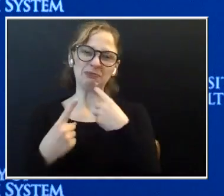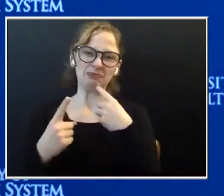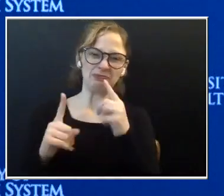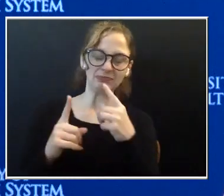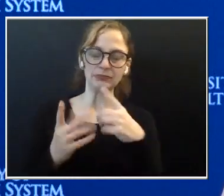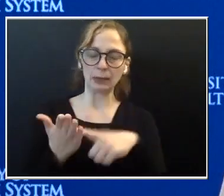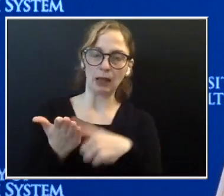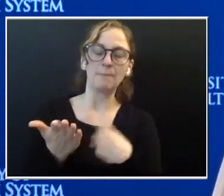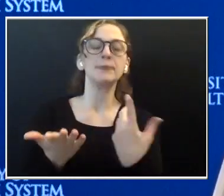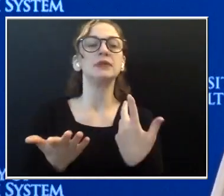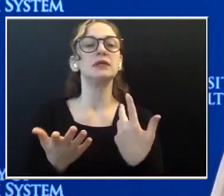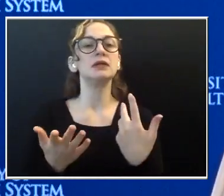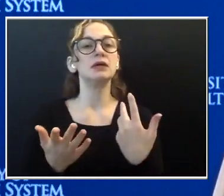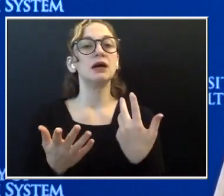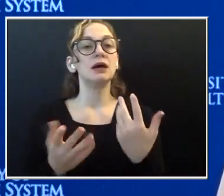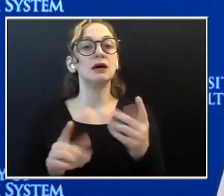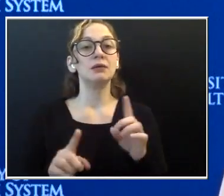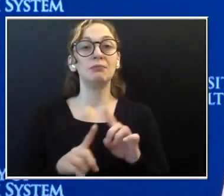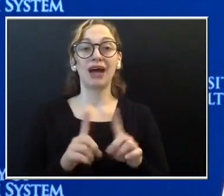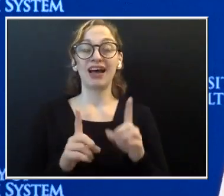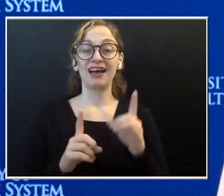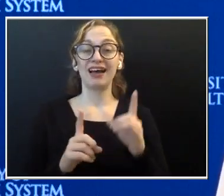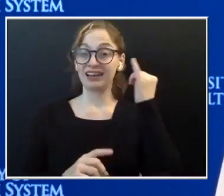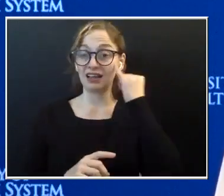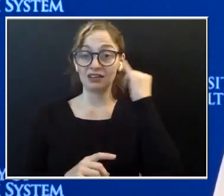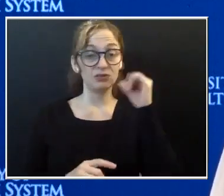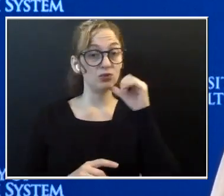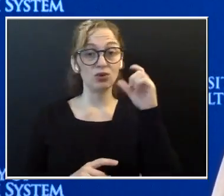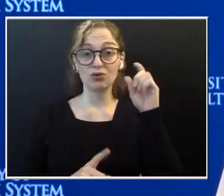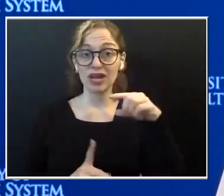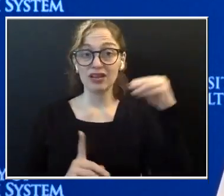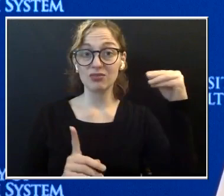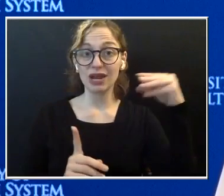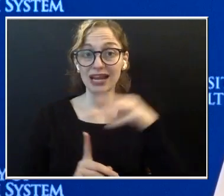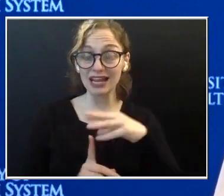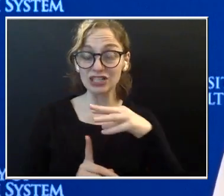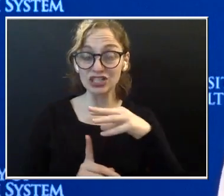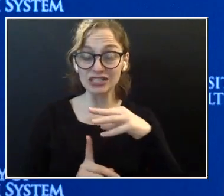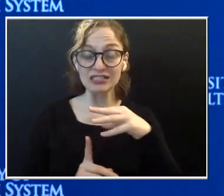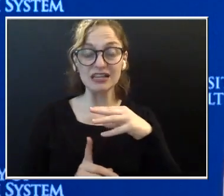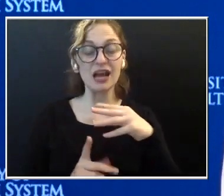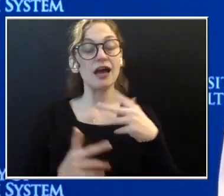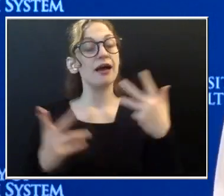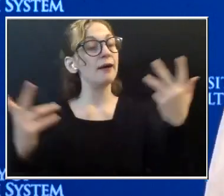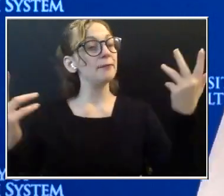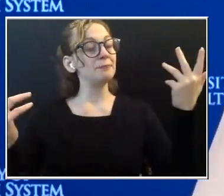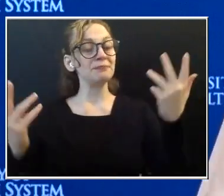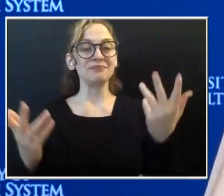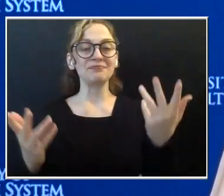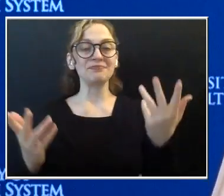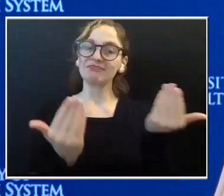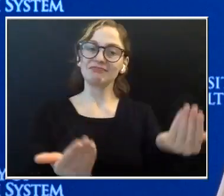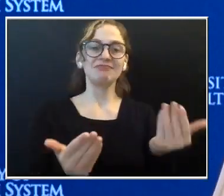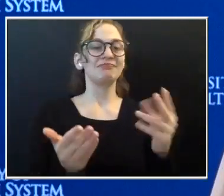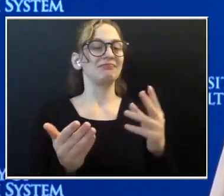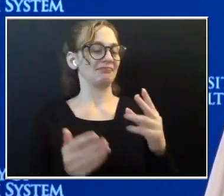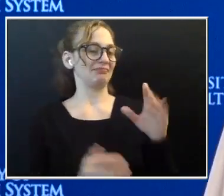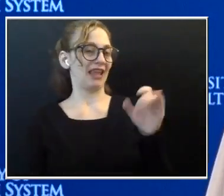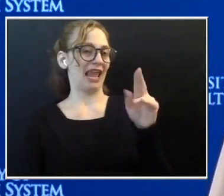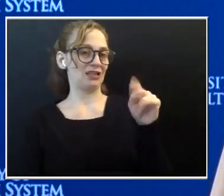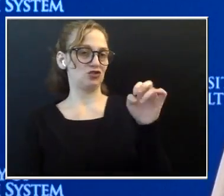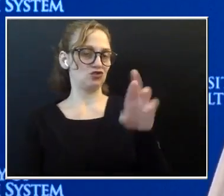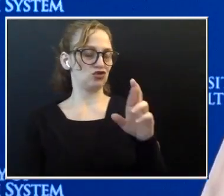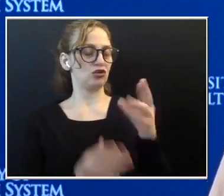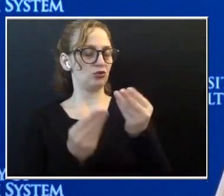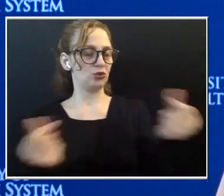make a difference, that you can go through the chemotherapy, and if your cancer goes away in your lymph nodes at the time of surgery,